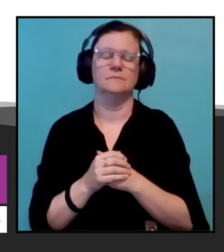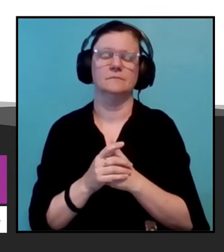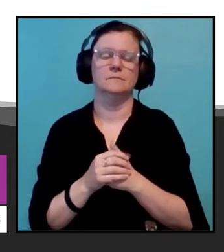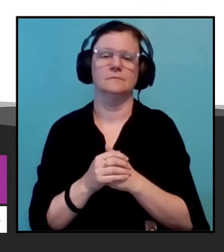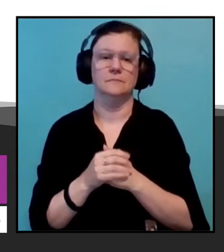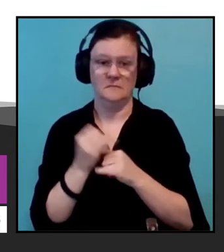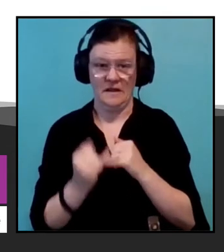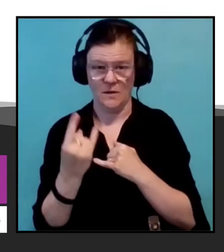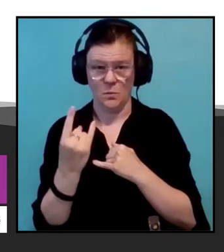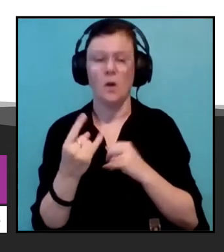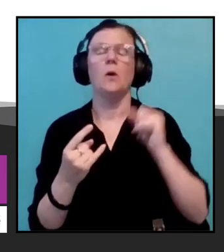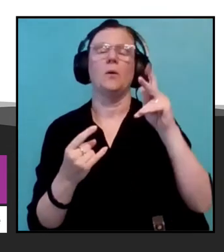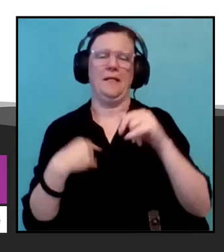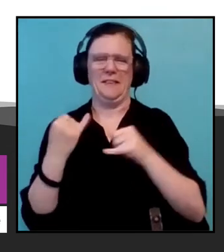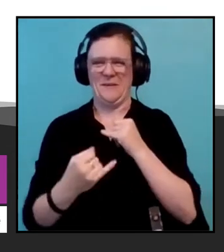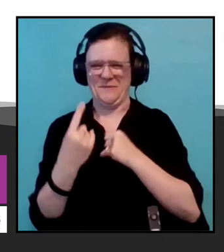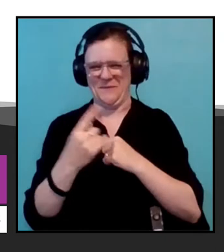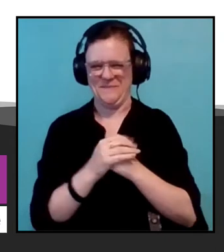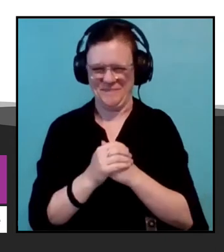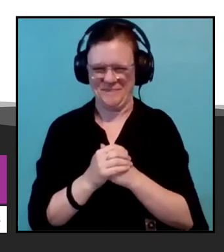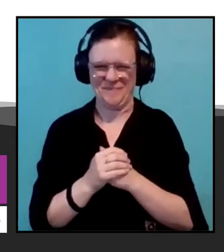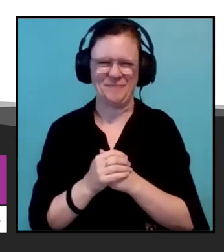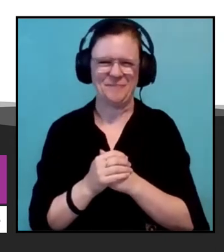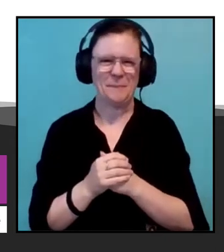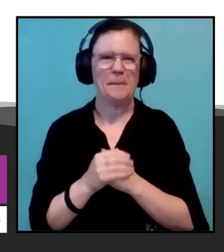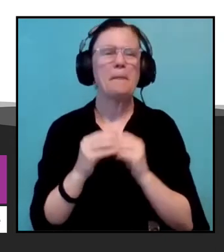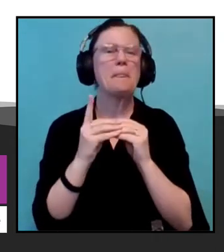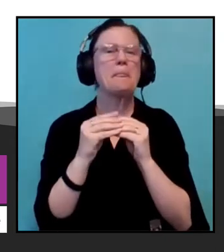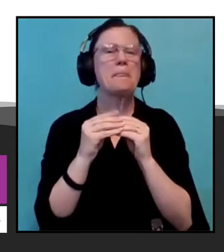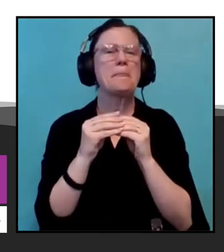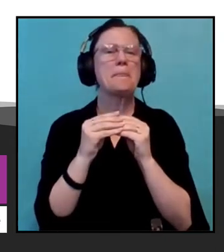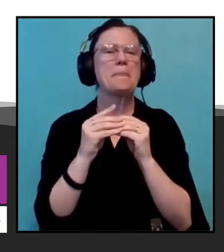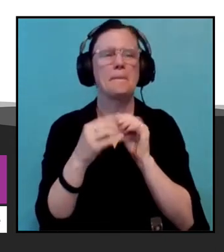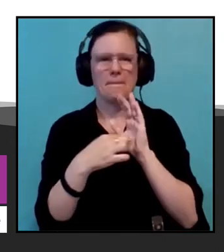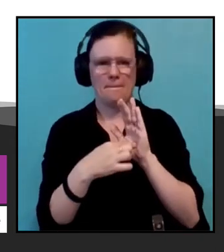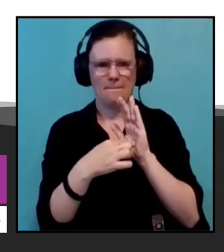Is that the last slide? Okay, yeah, I was gonna say, and then this is another example